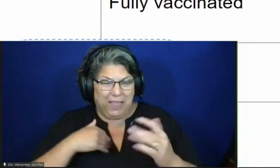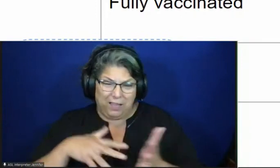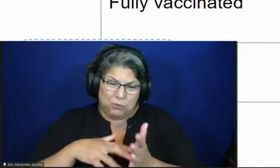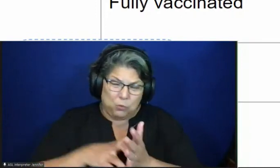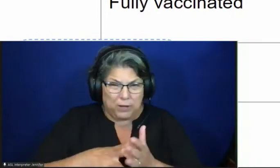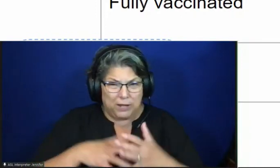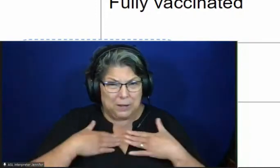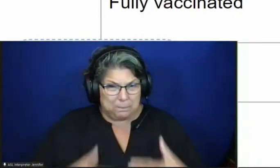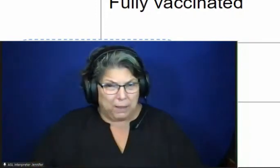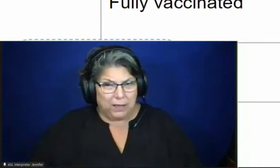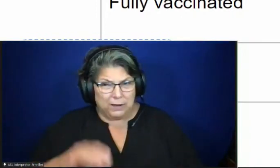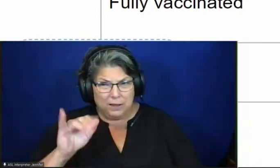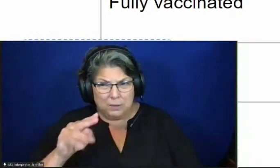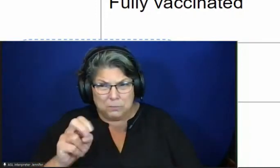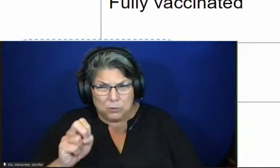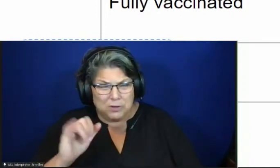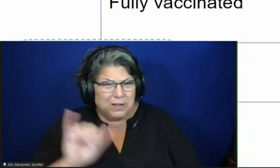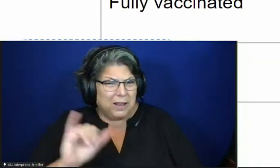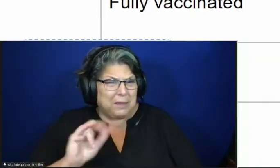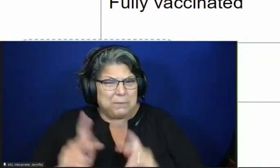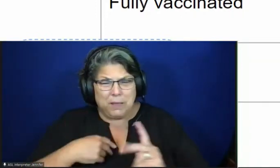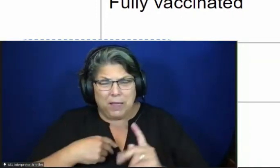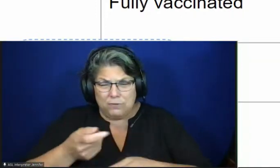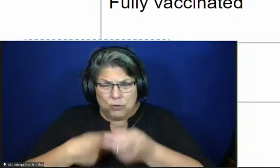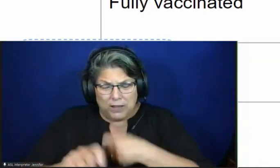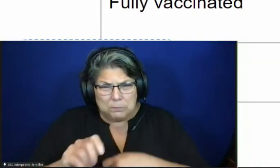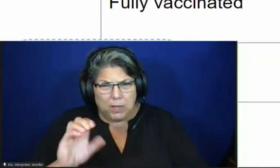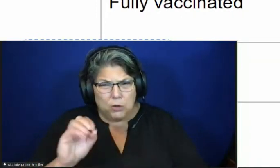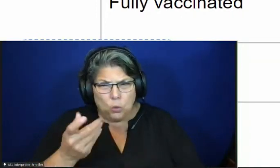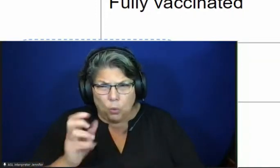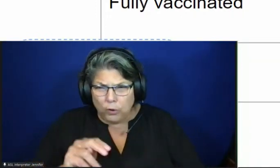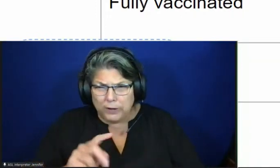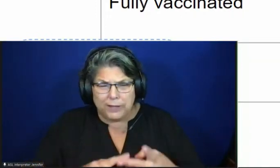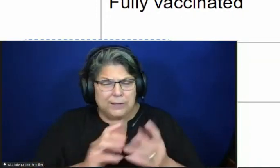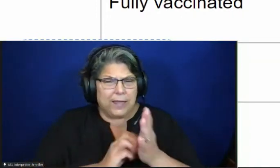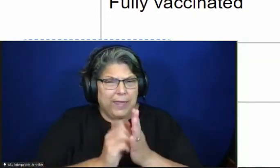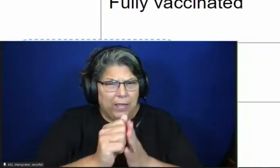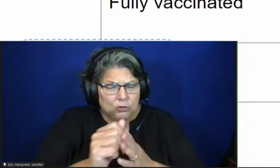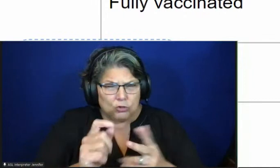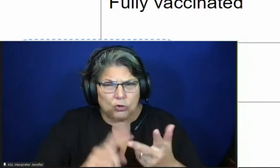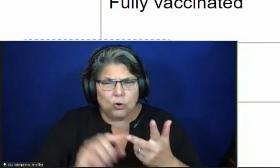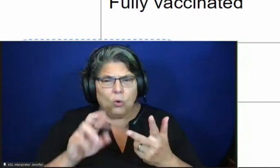those with transplants, some cancers, some immune deficiencies,